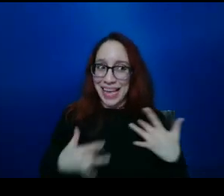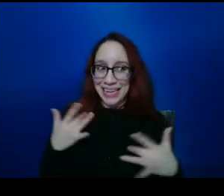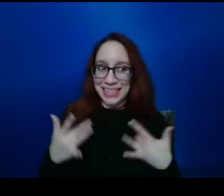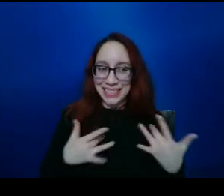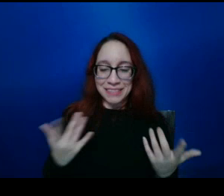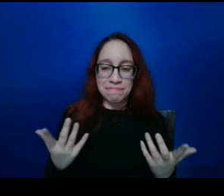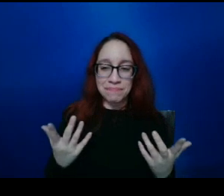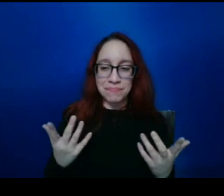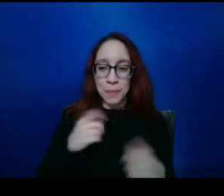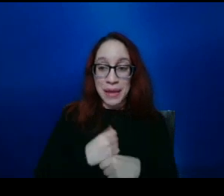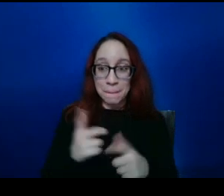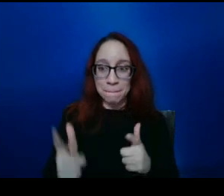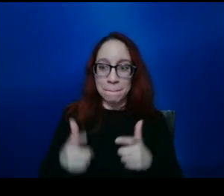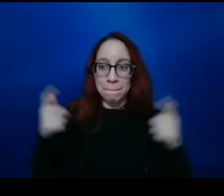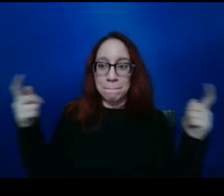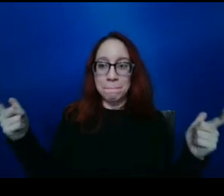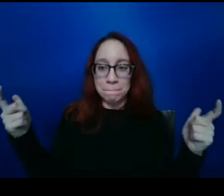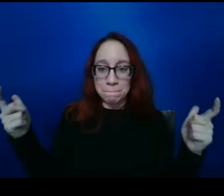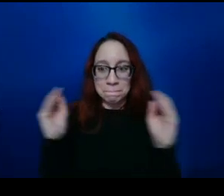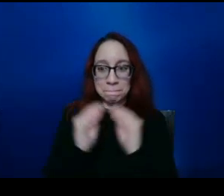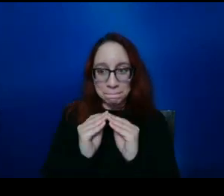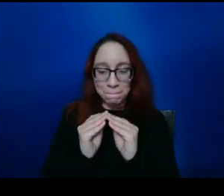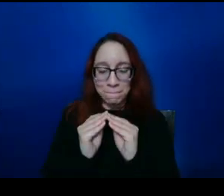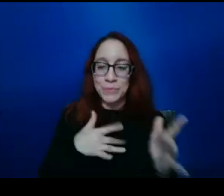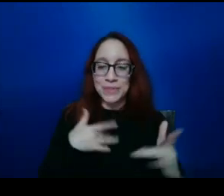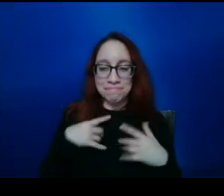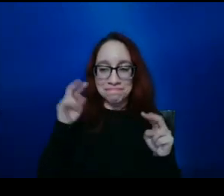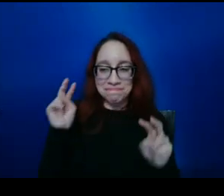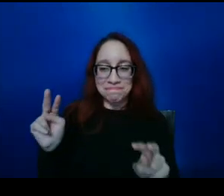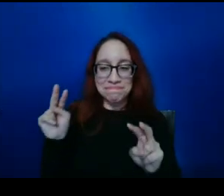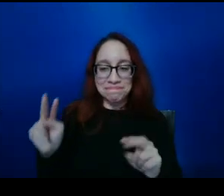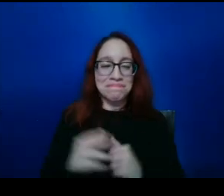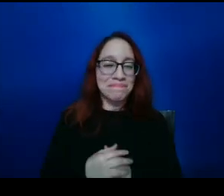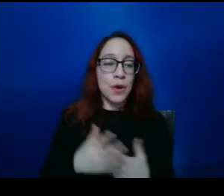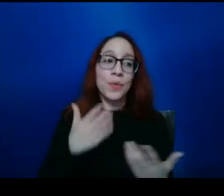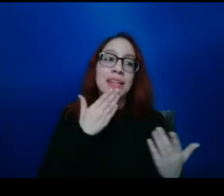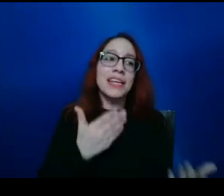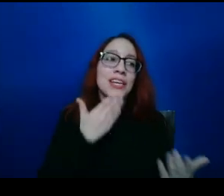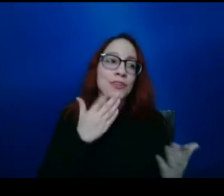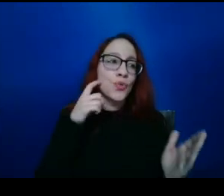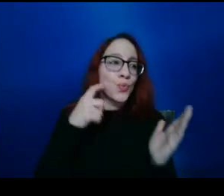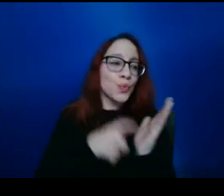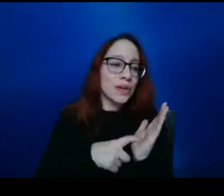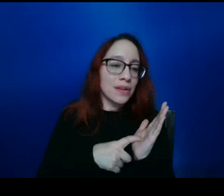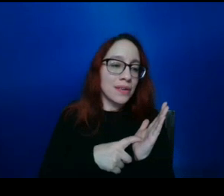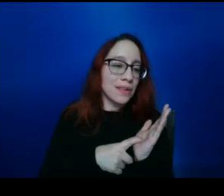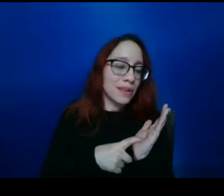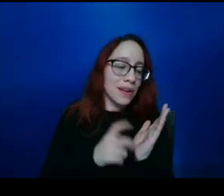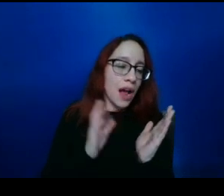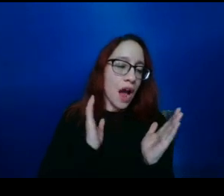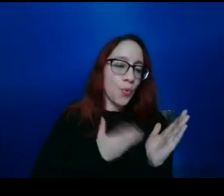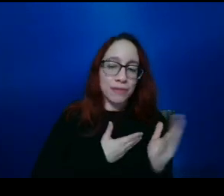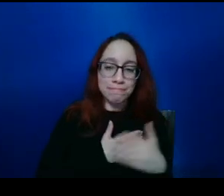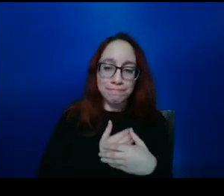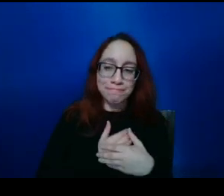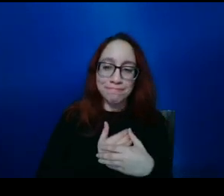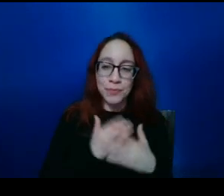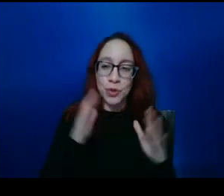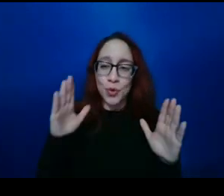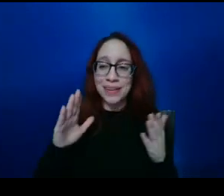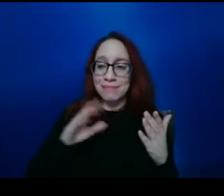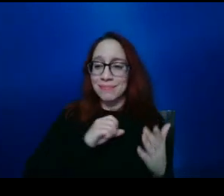to make it bigger next year. So we're excited about that. And I just wanted to say thank you and just recognize our great